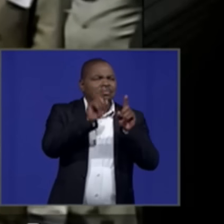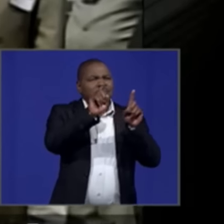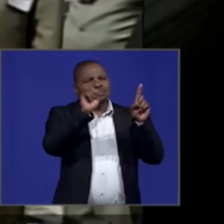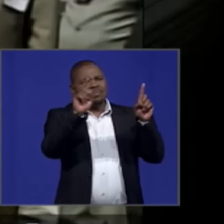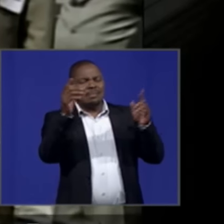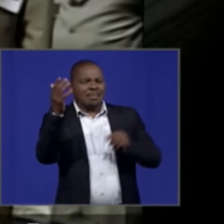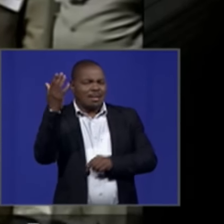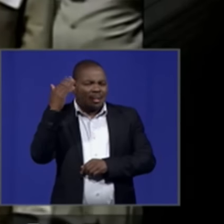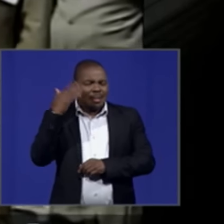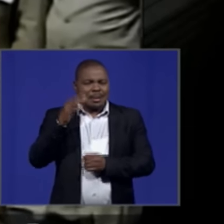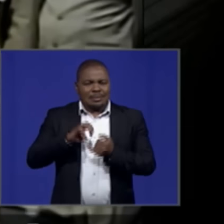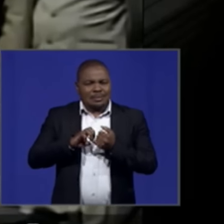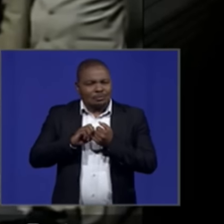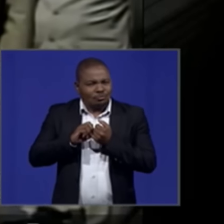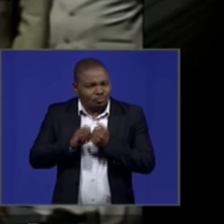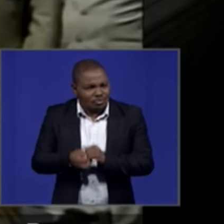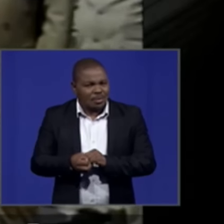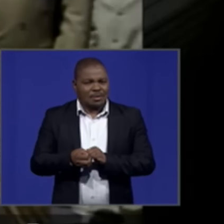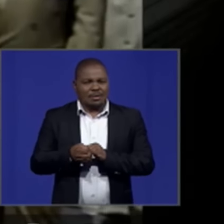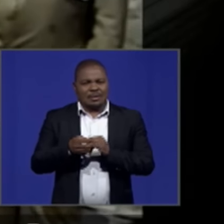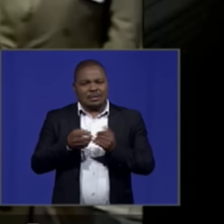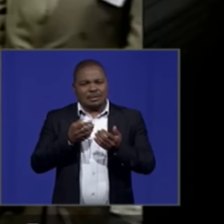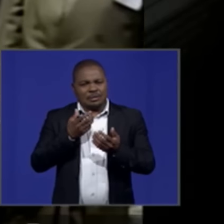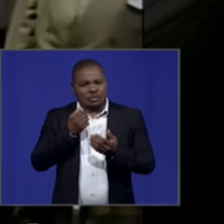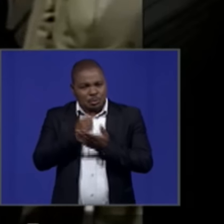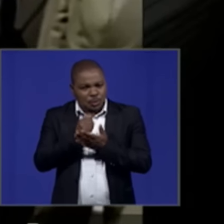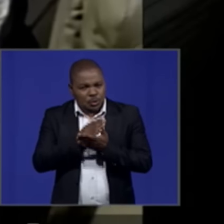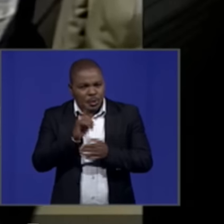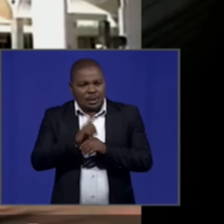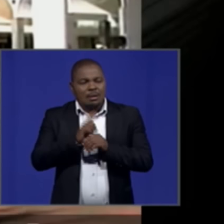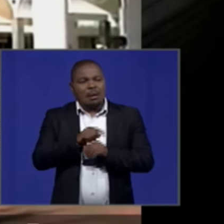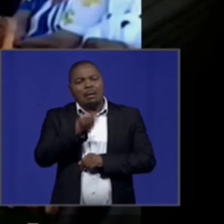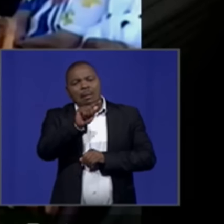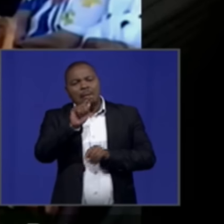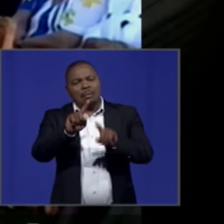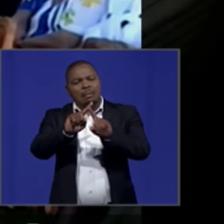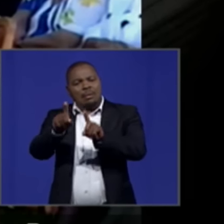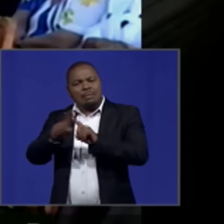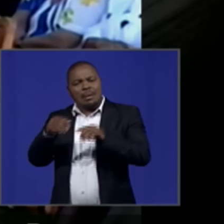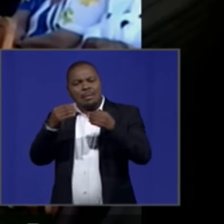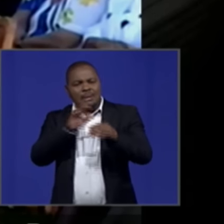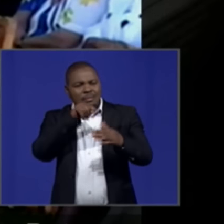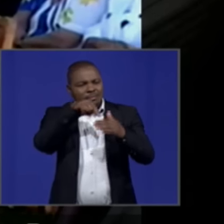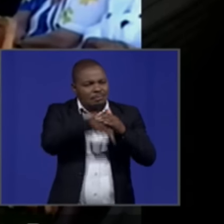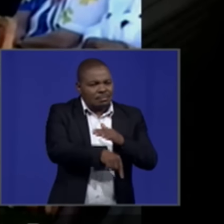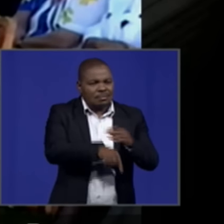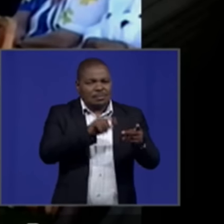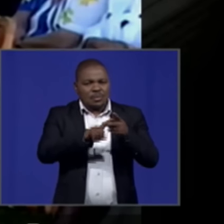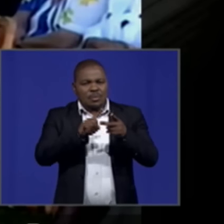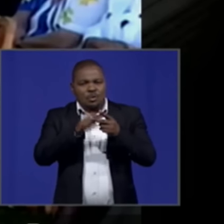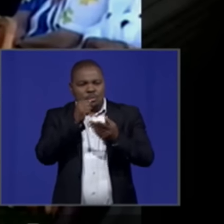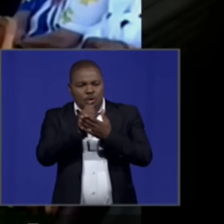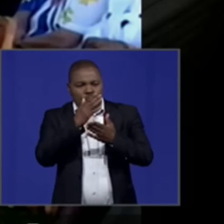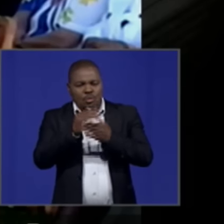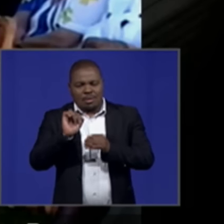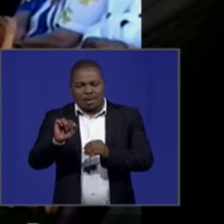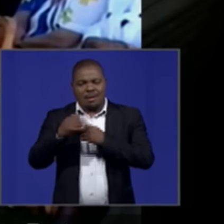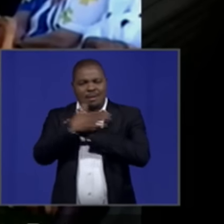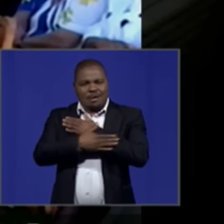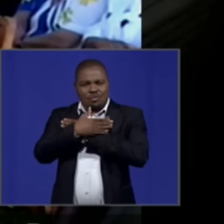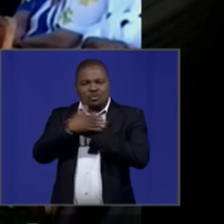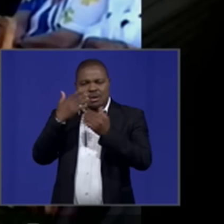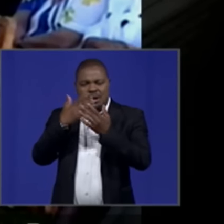neng ba leka ho etsa le hore ba kenelle di-industry tse ding ho tisa meruo ya naha ya bona. Mme